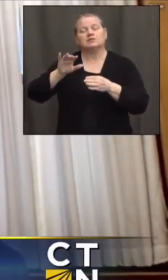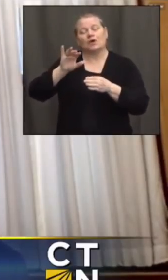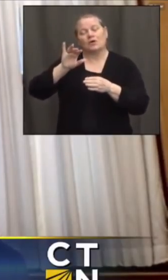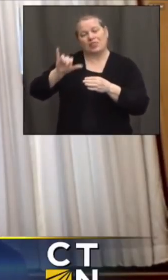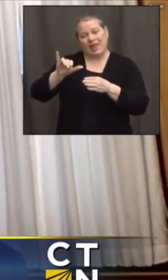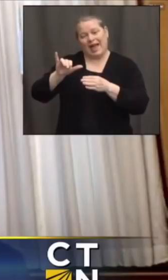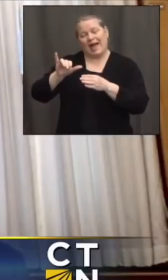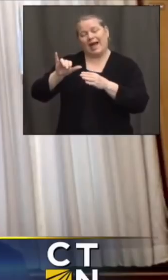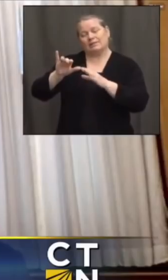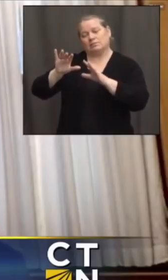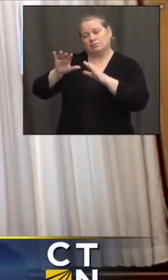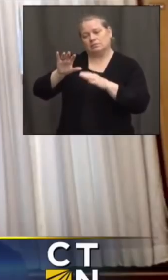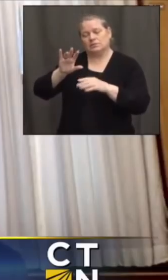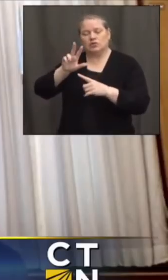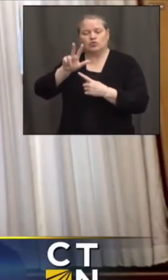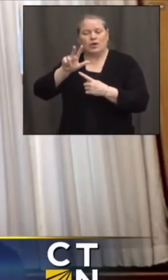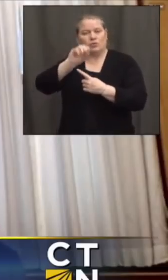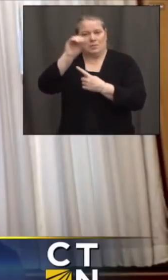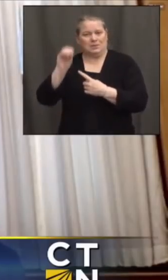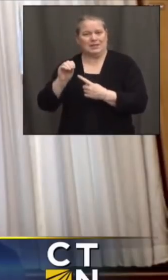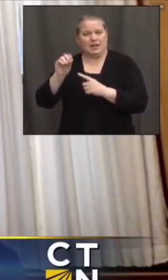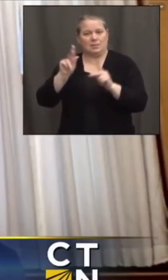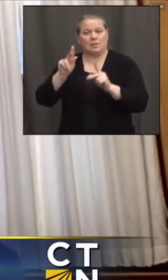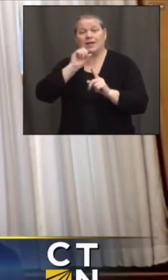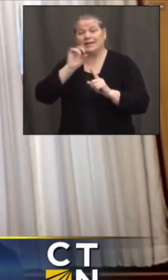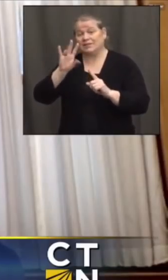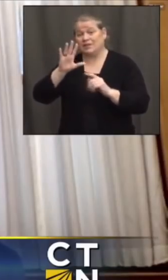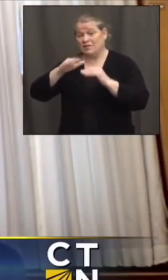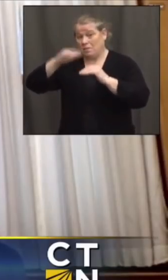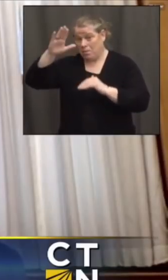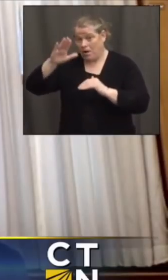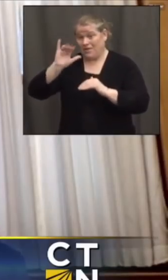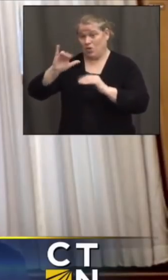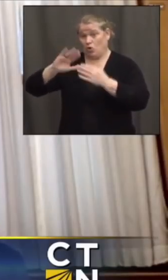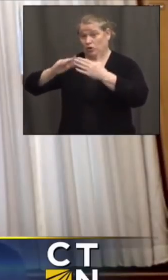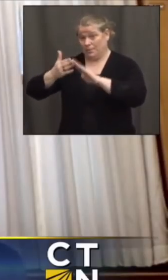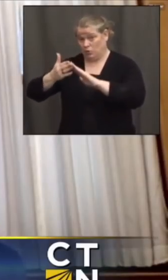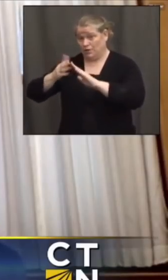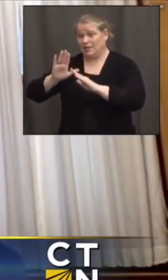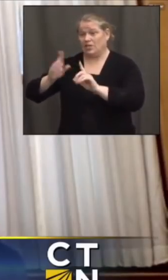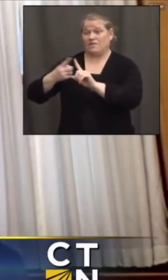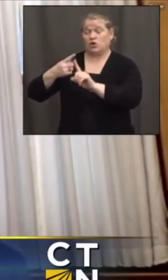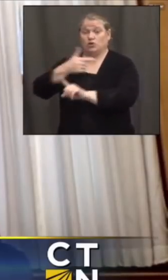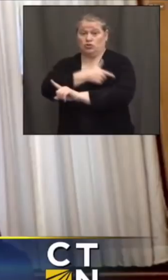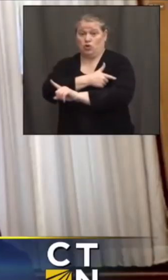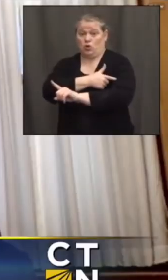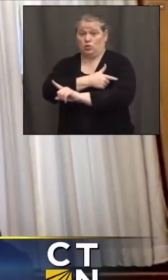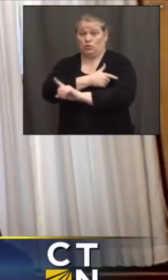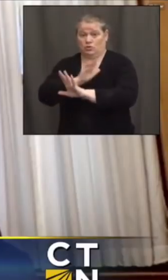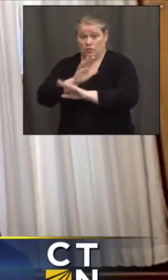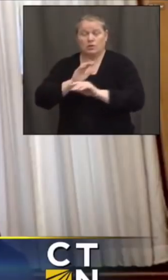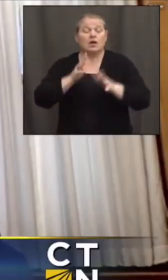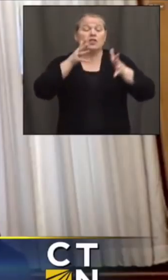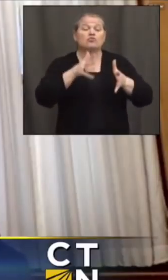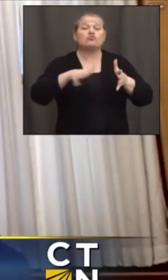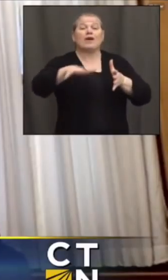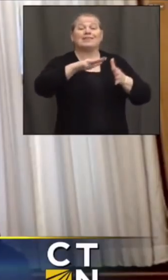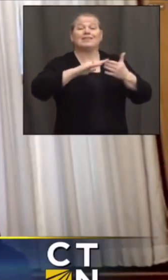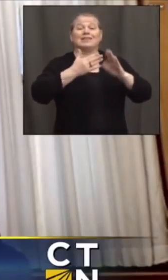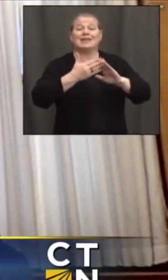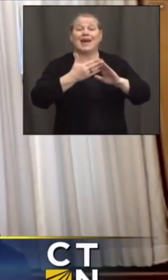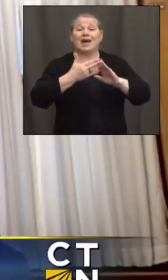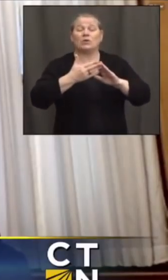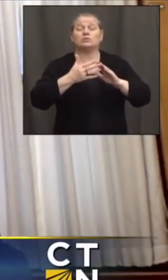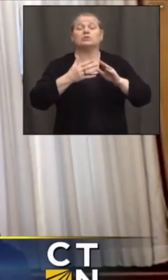of people 75 and above in those communities have gotten their first dose, versus about 34% in the rest of the towns that are